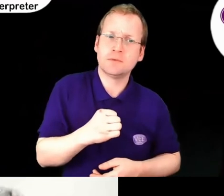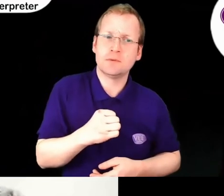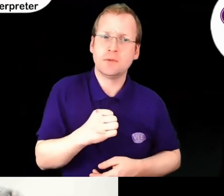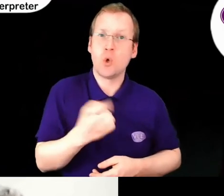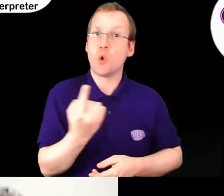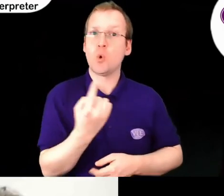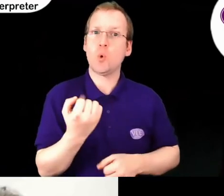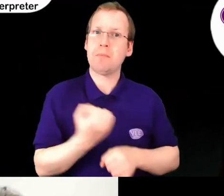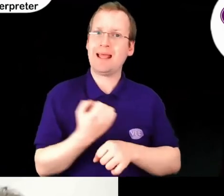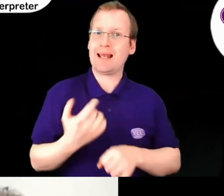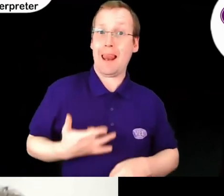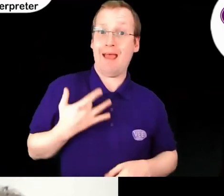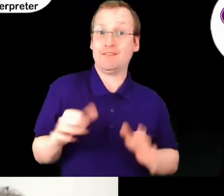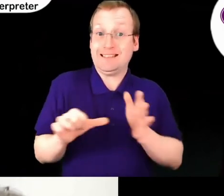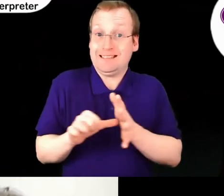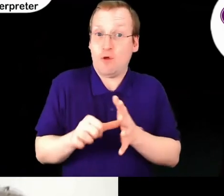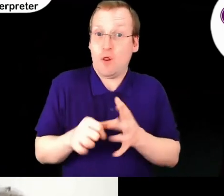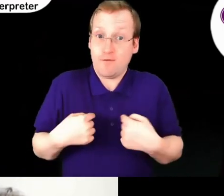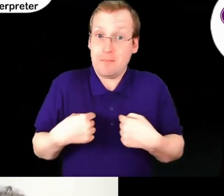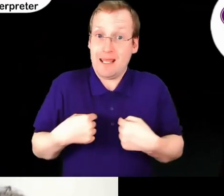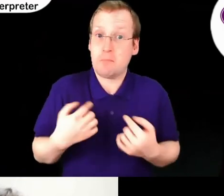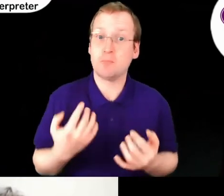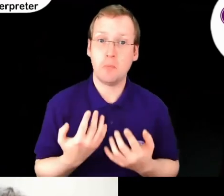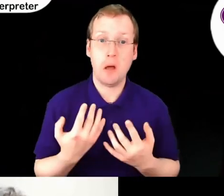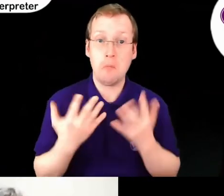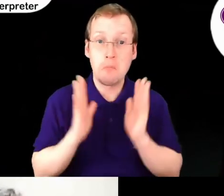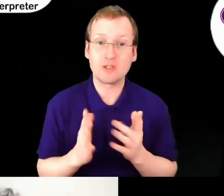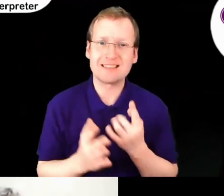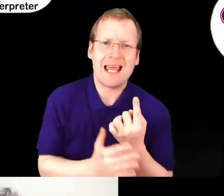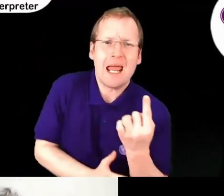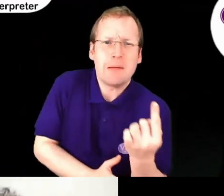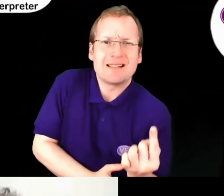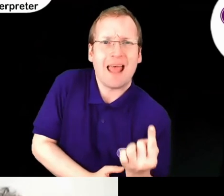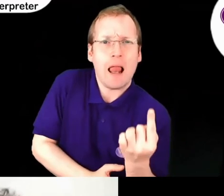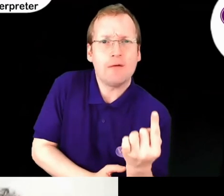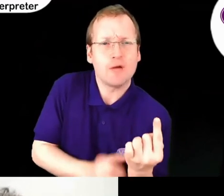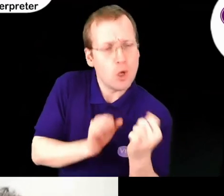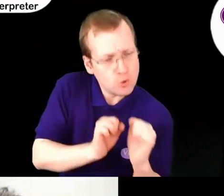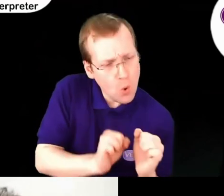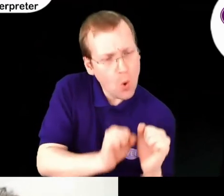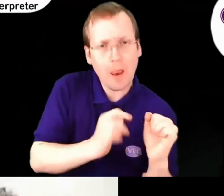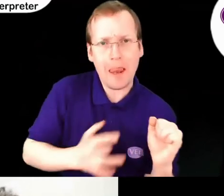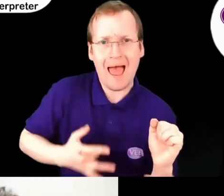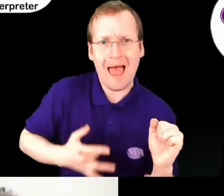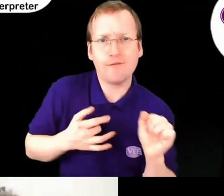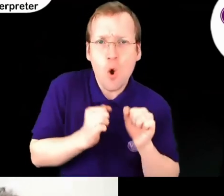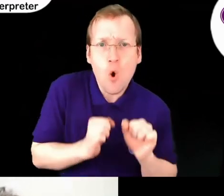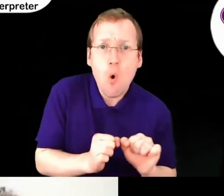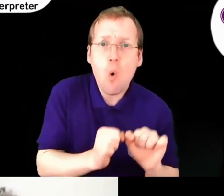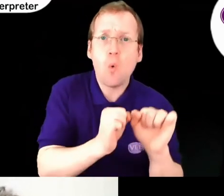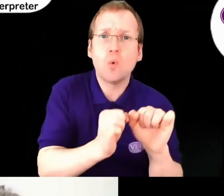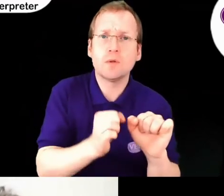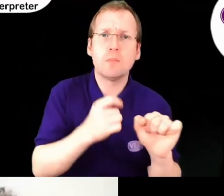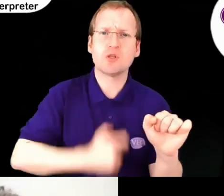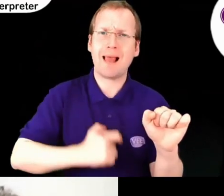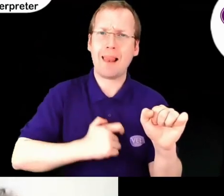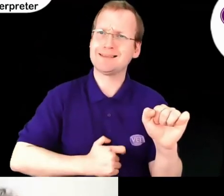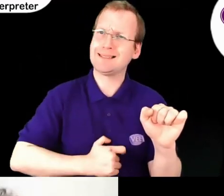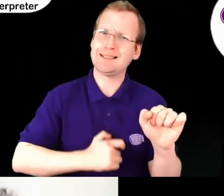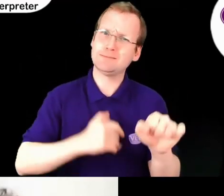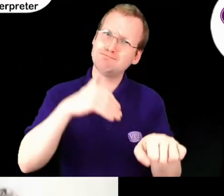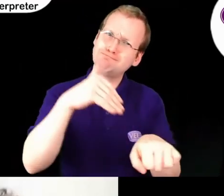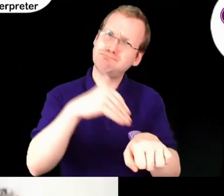made life very difficult for me must have been dealing with something in his life or his personality which kept